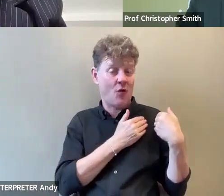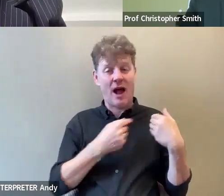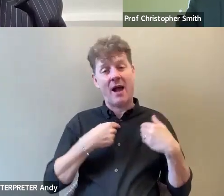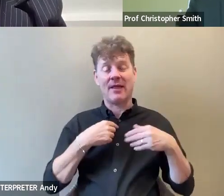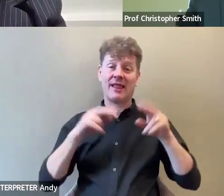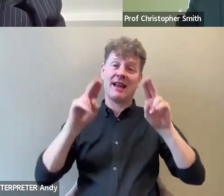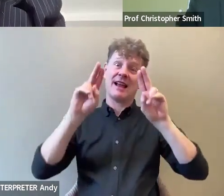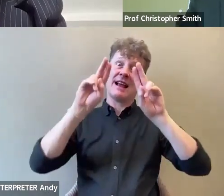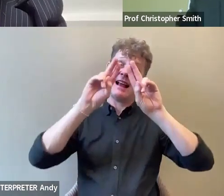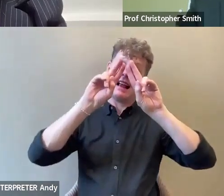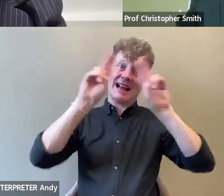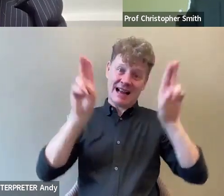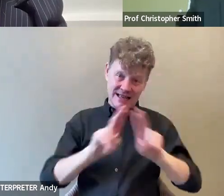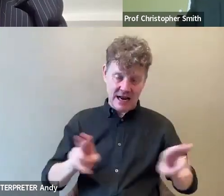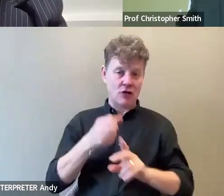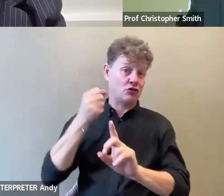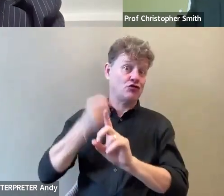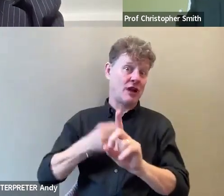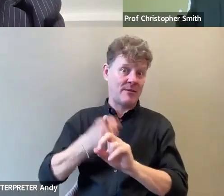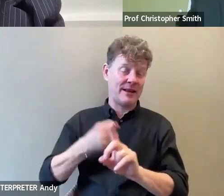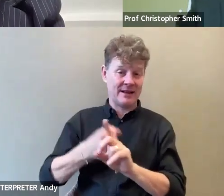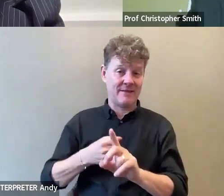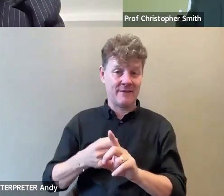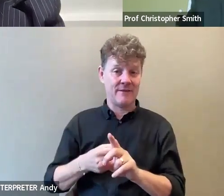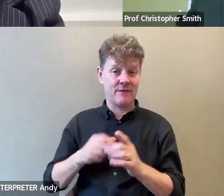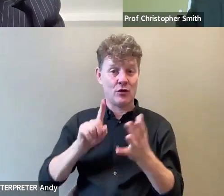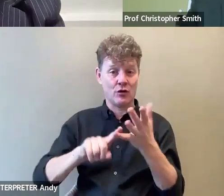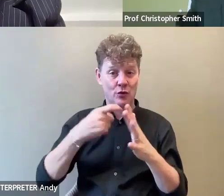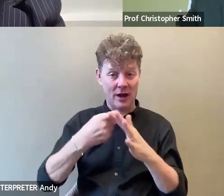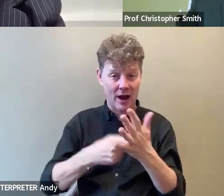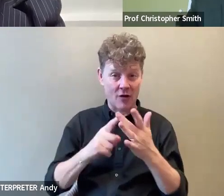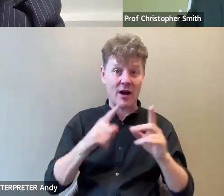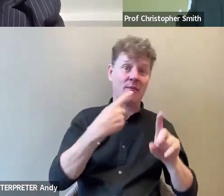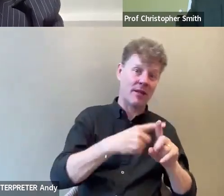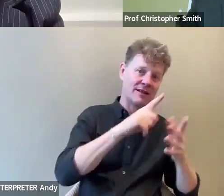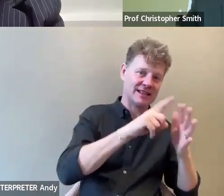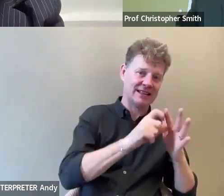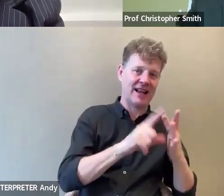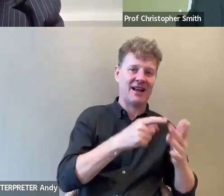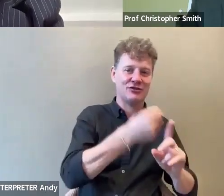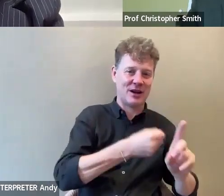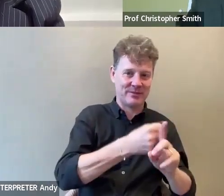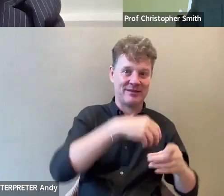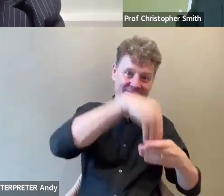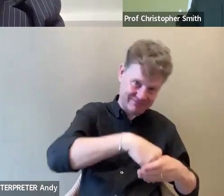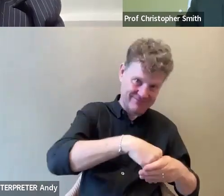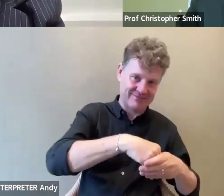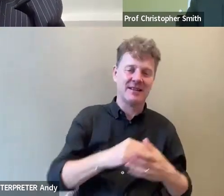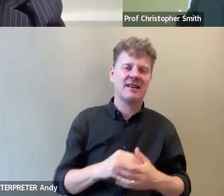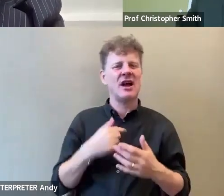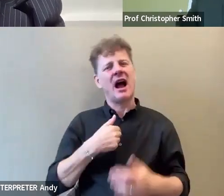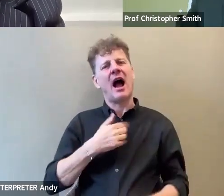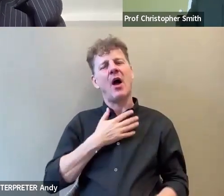international champion for UKRI as well as our EDI champion at the moment. And I want to talk a little bit about, I